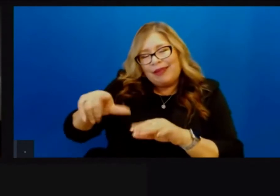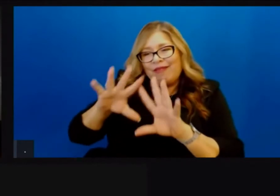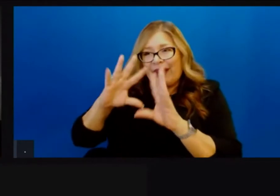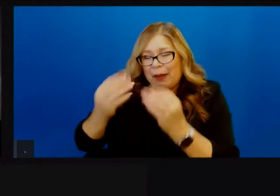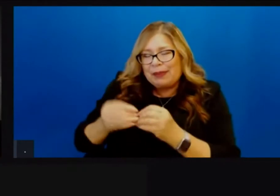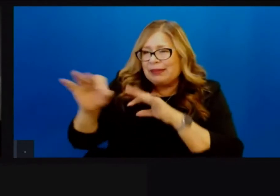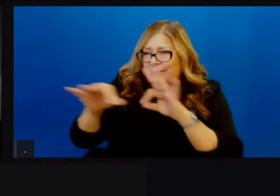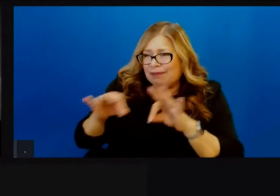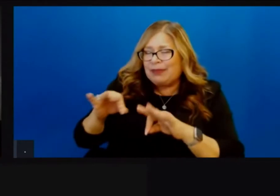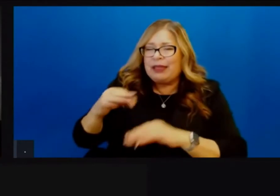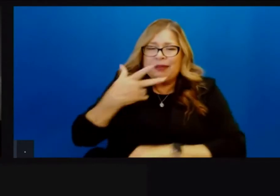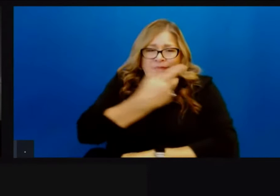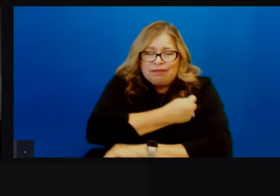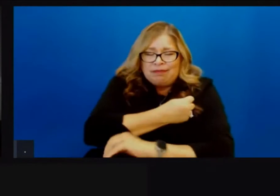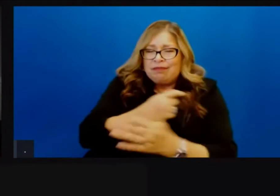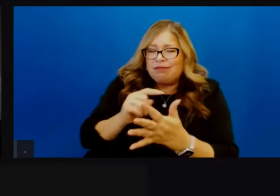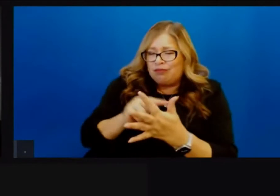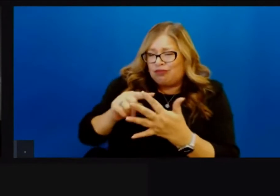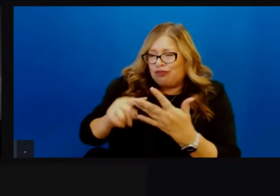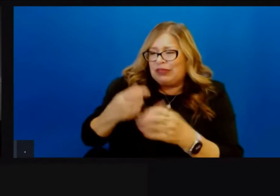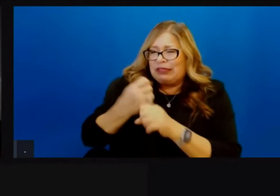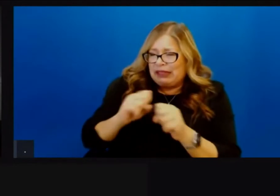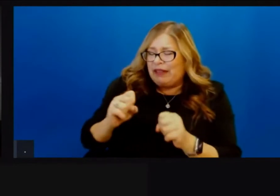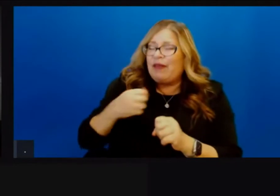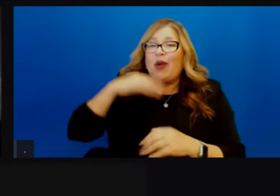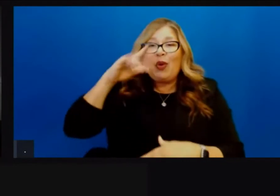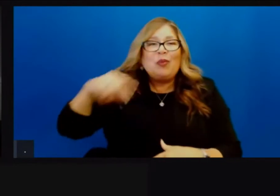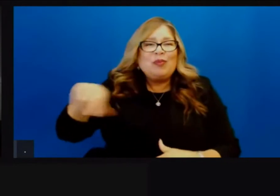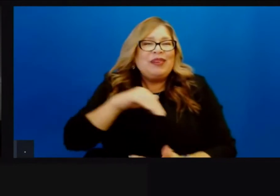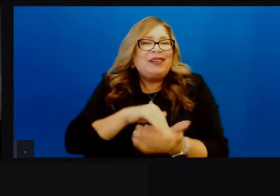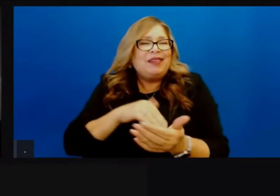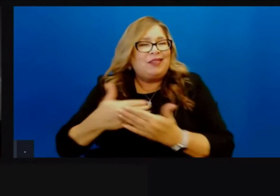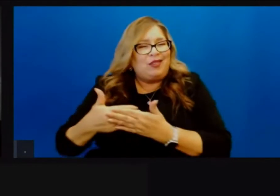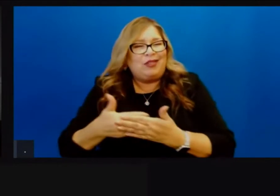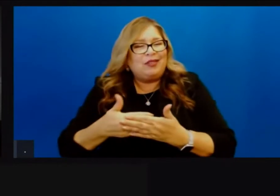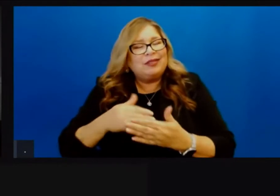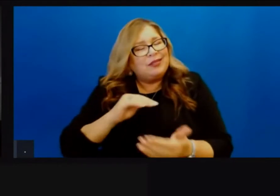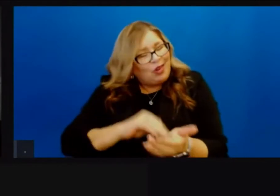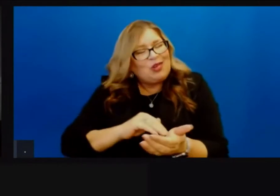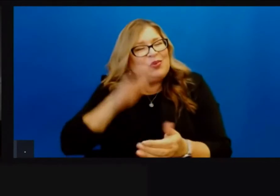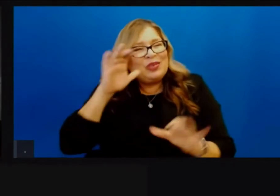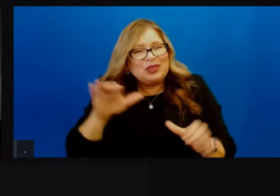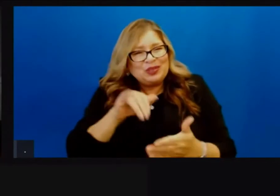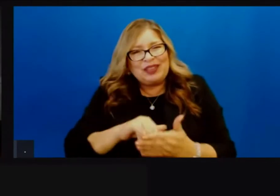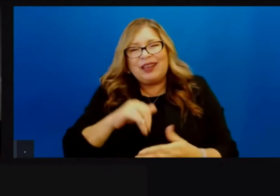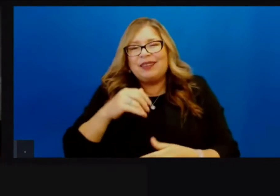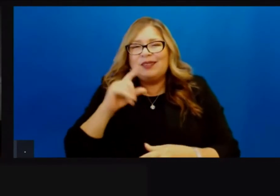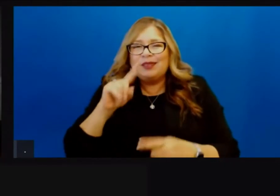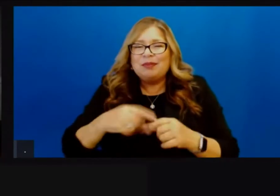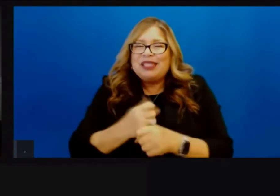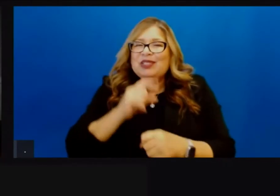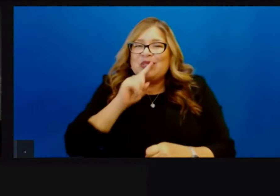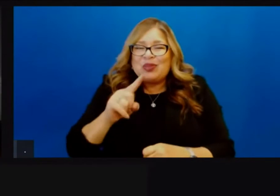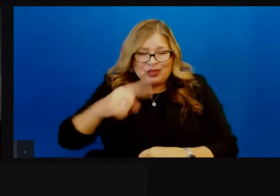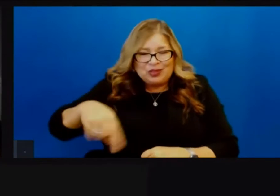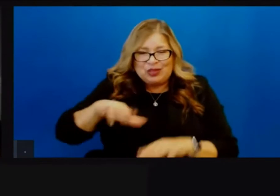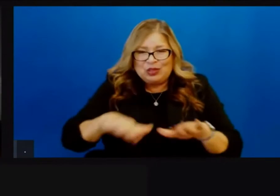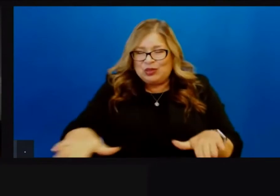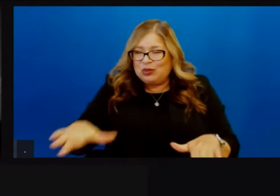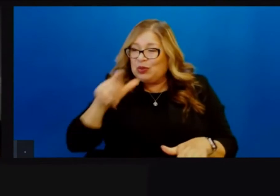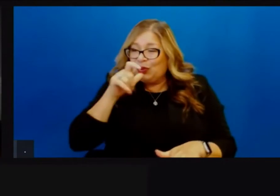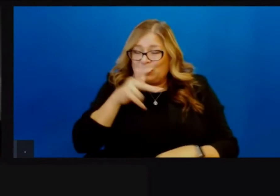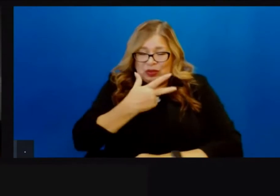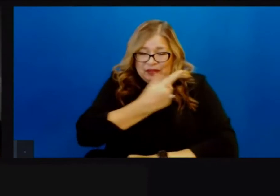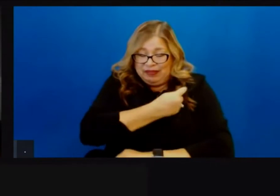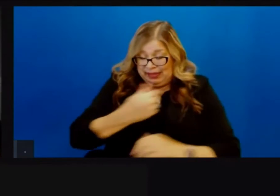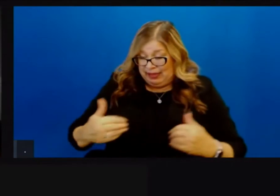happens more and more across our state, so we can get those rates up. And because of the lower transmission, the rates that